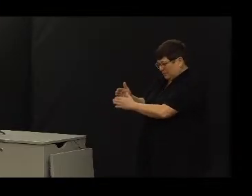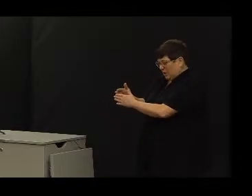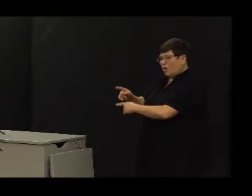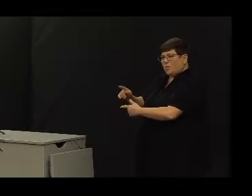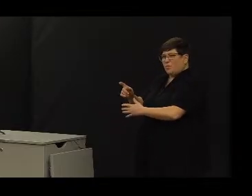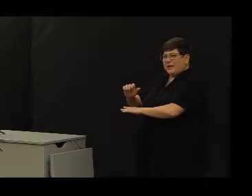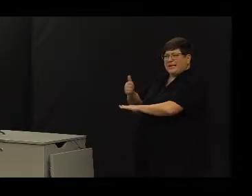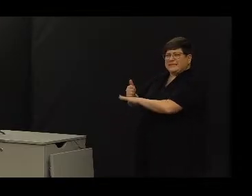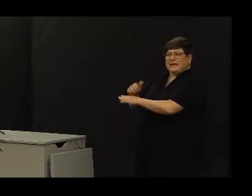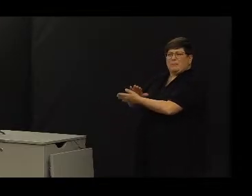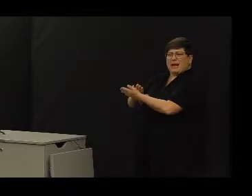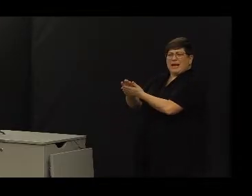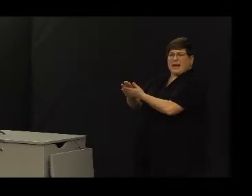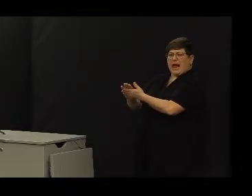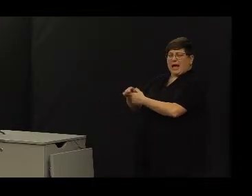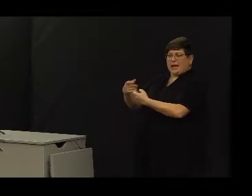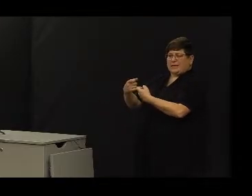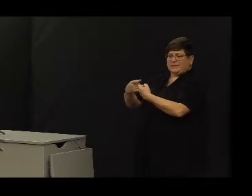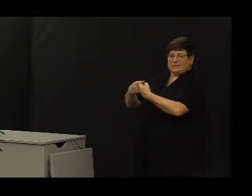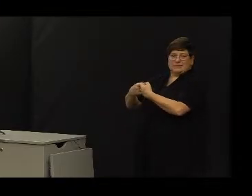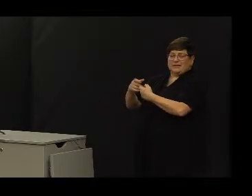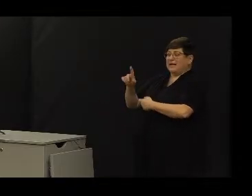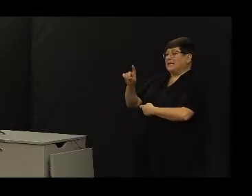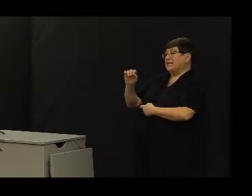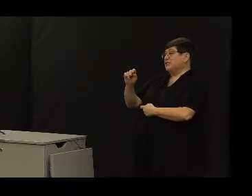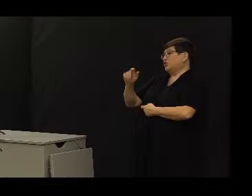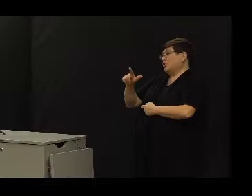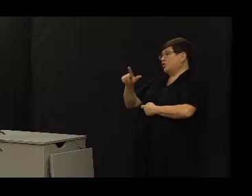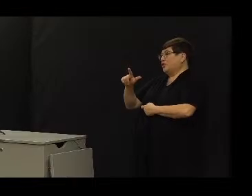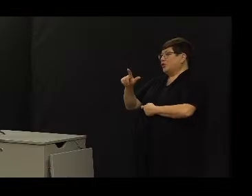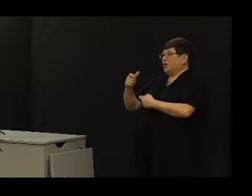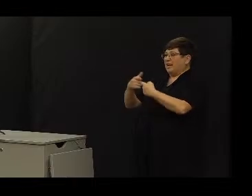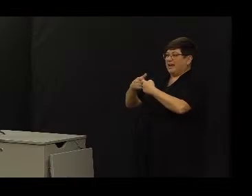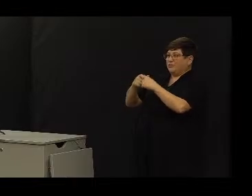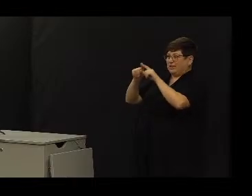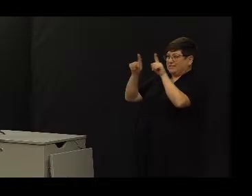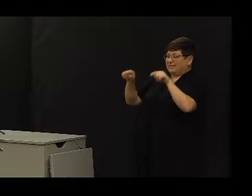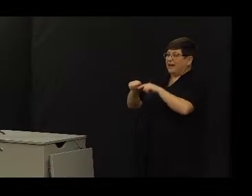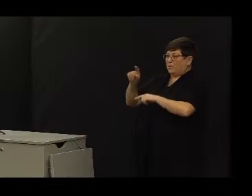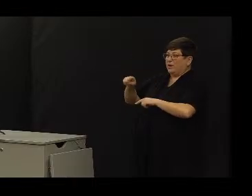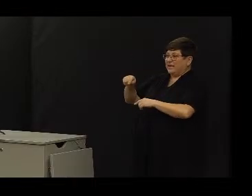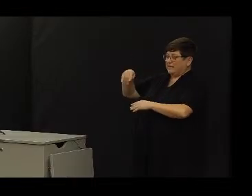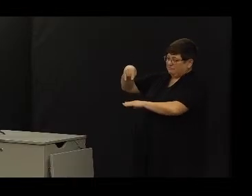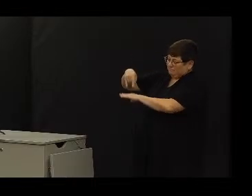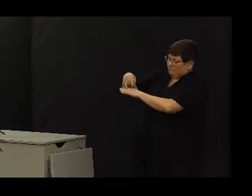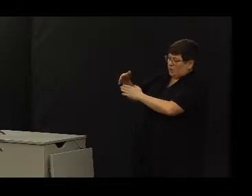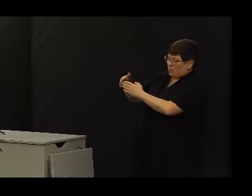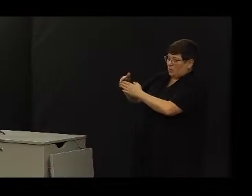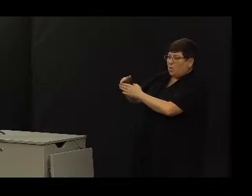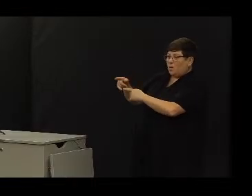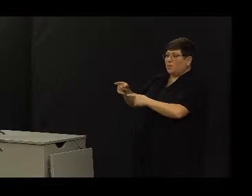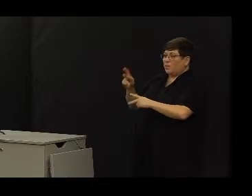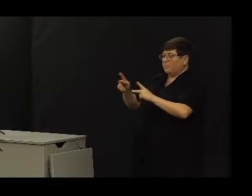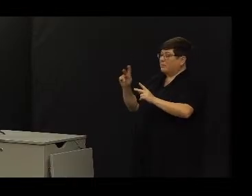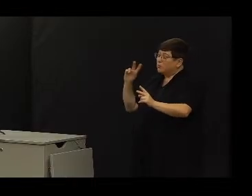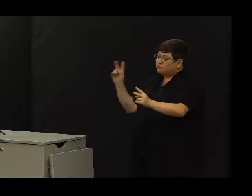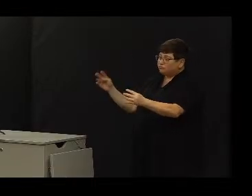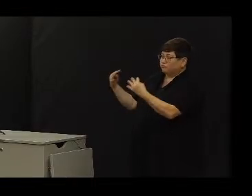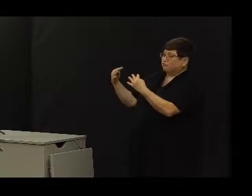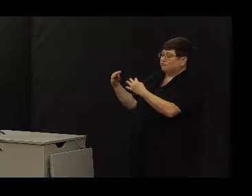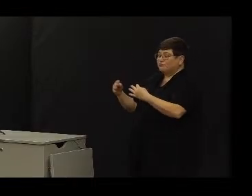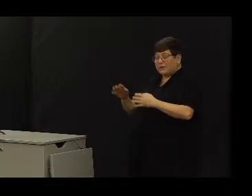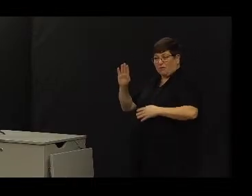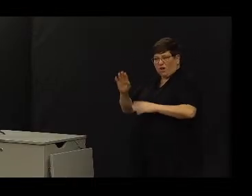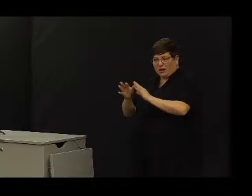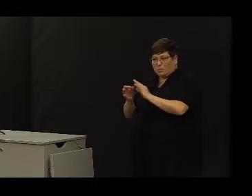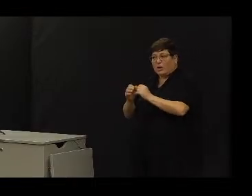nice sign and a digital electric sign right there on the corner for people to see. And like Rhonda mentioned, we